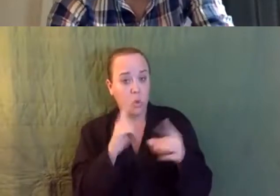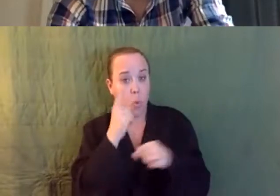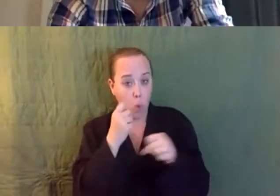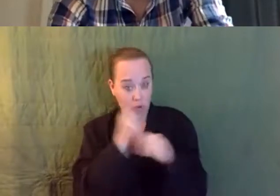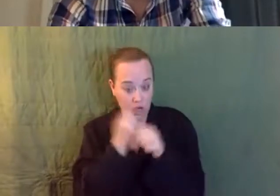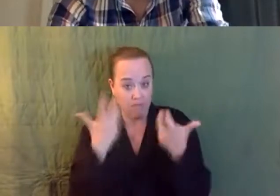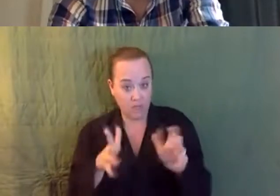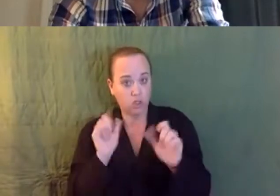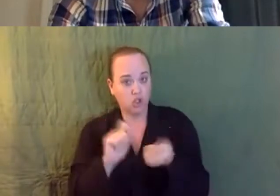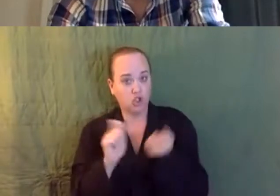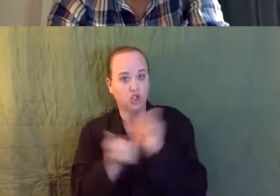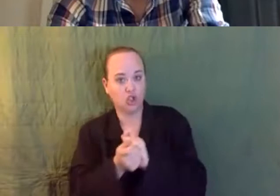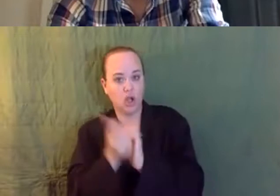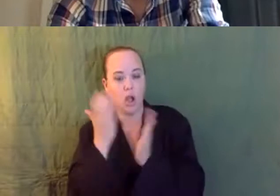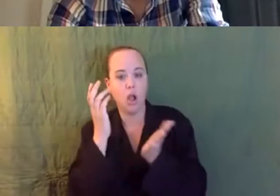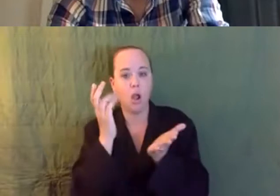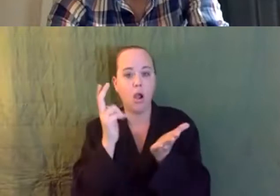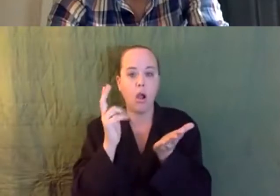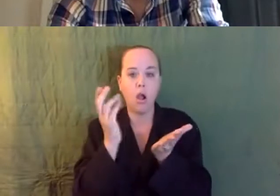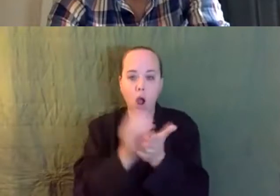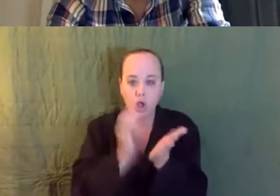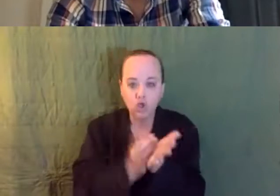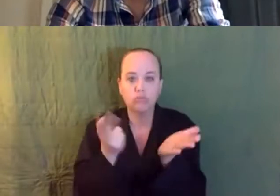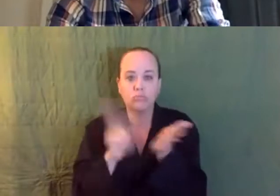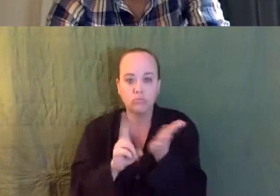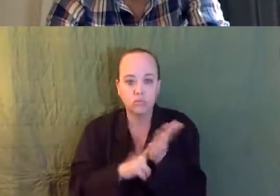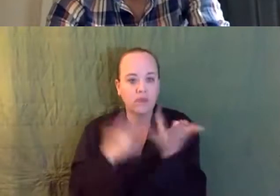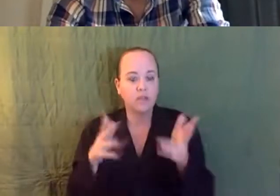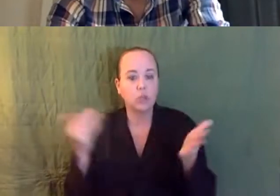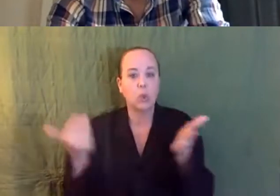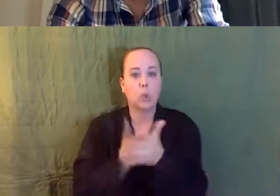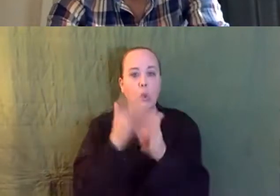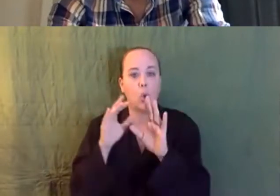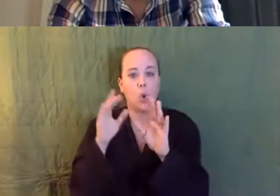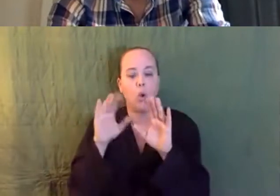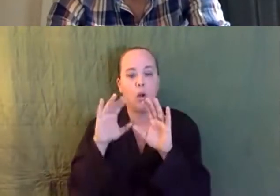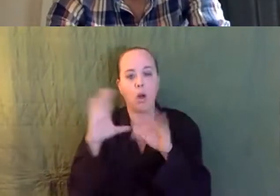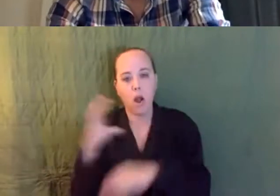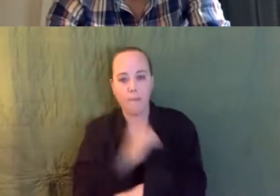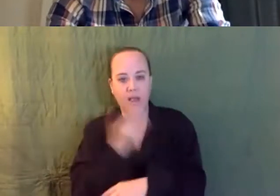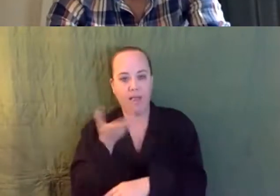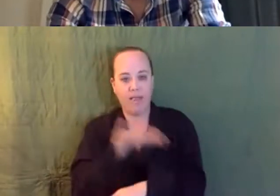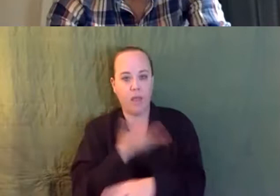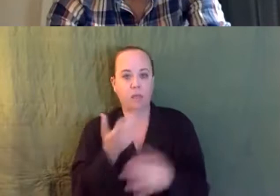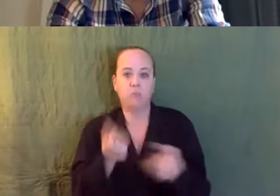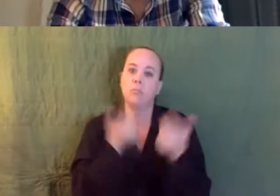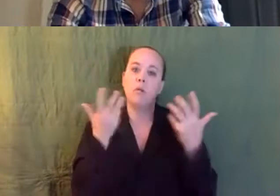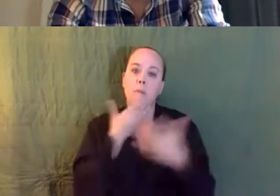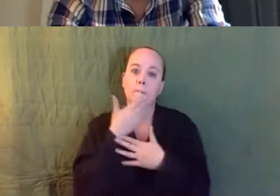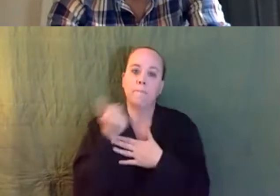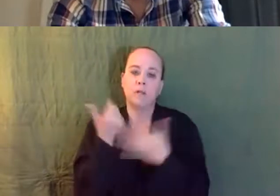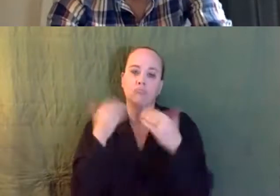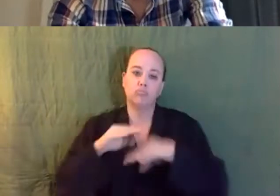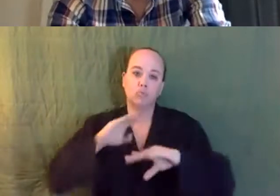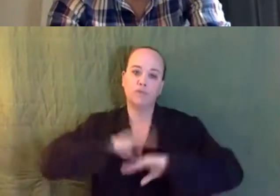were able to change that contract, get a new vendor in there who was much better able to meet the needs that